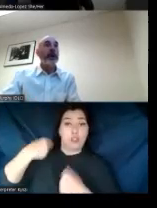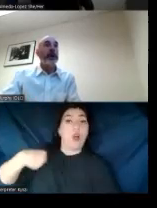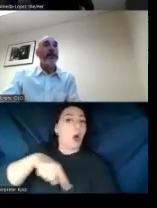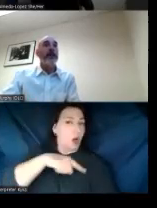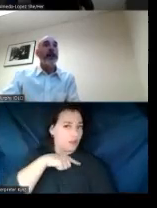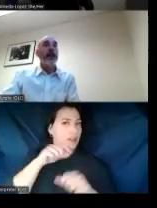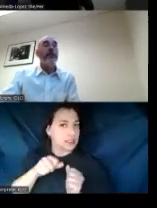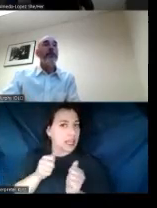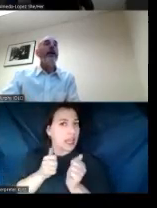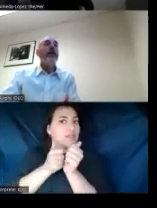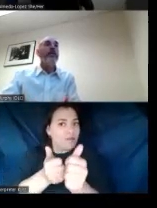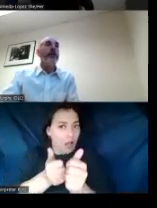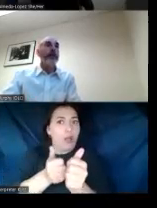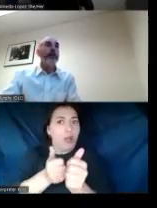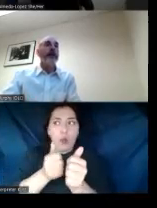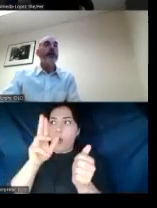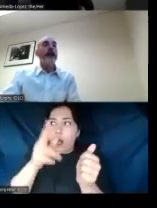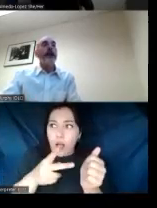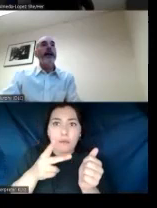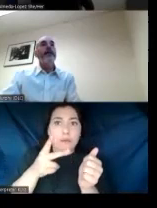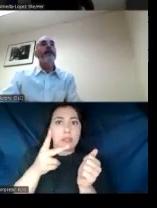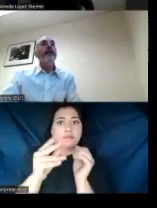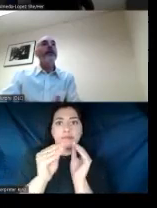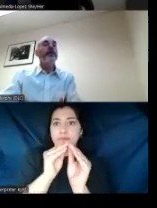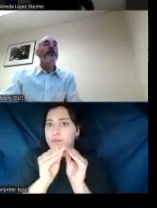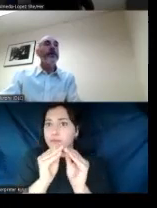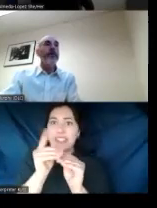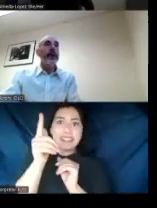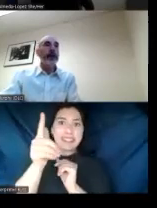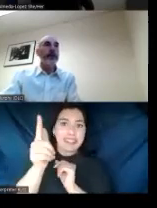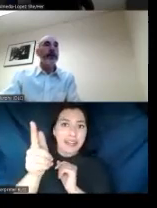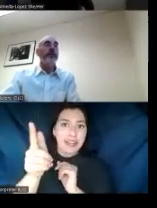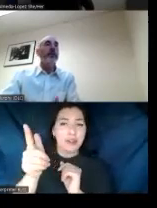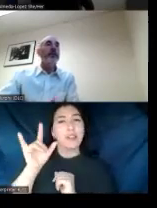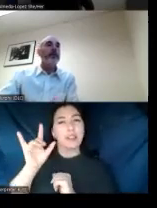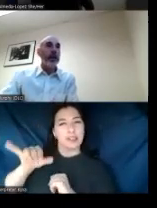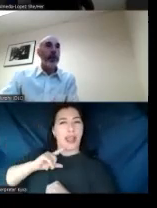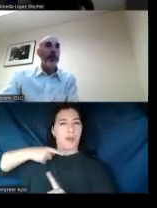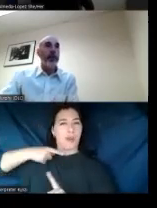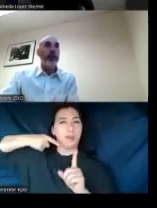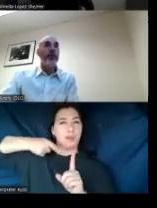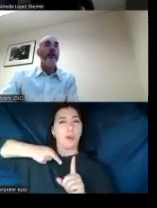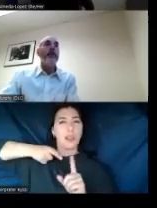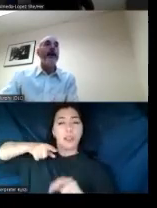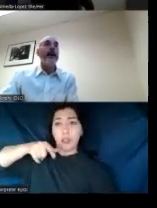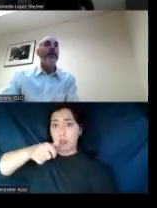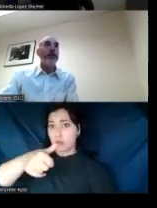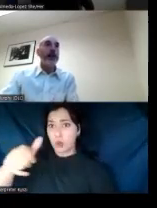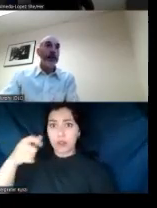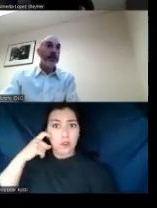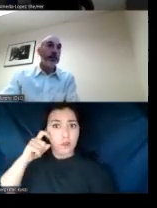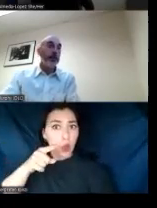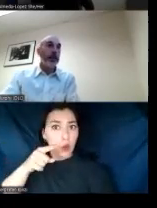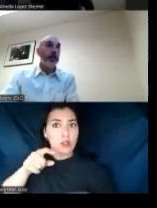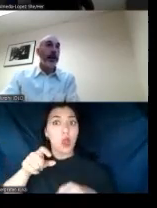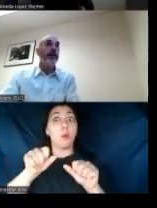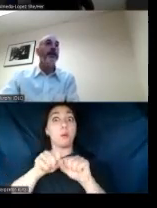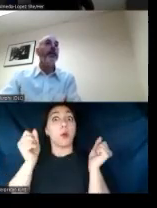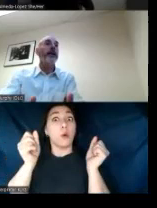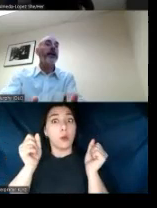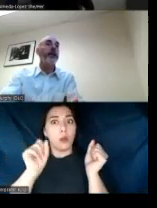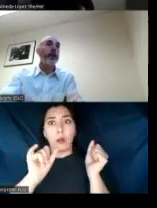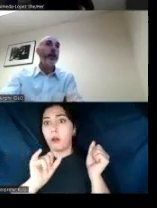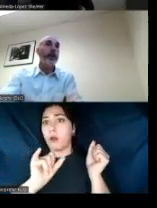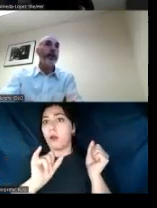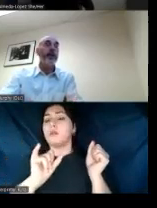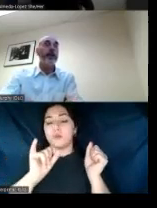exercise. And hopefully, if you find violations, we can follow up on them, and those violations can be corrected so